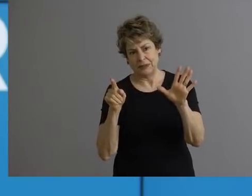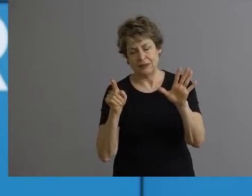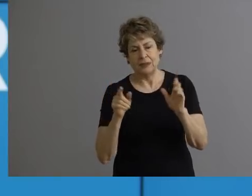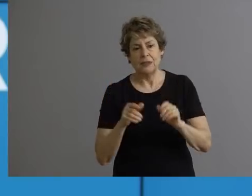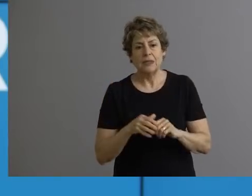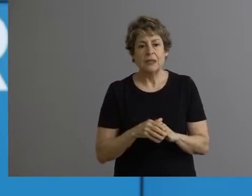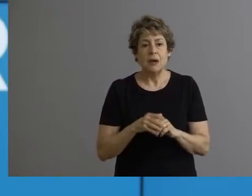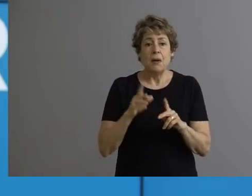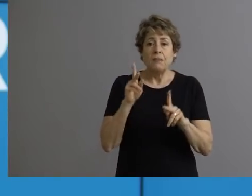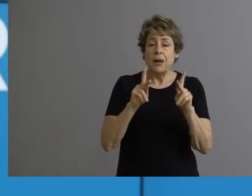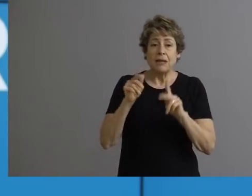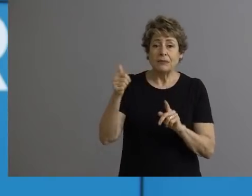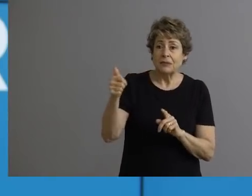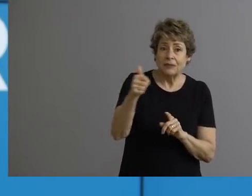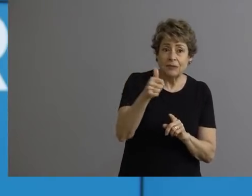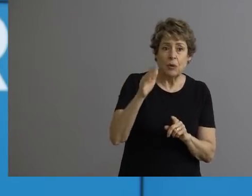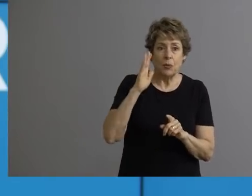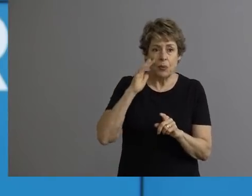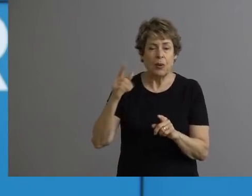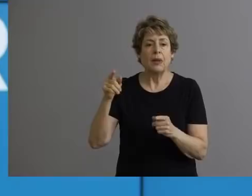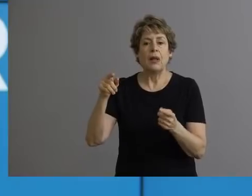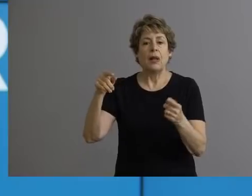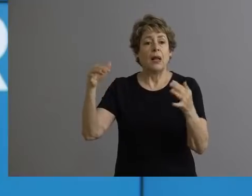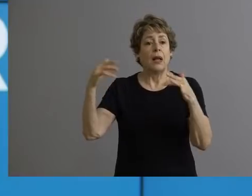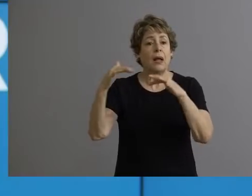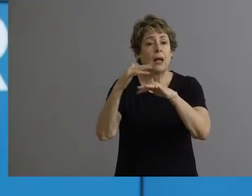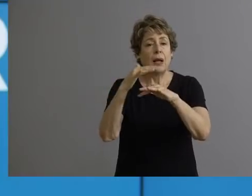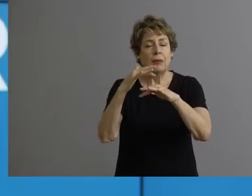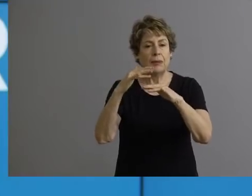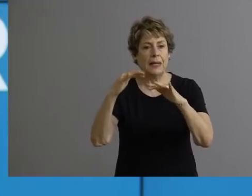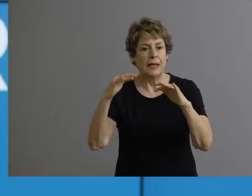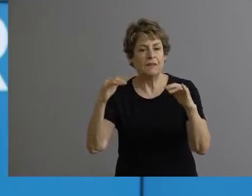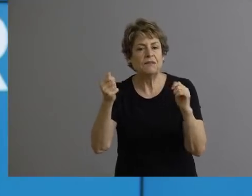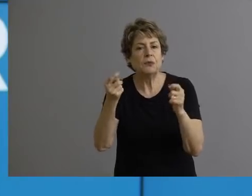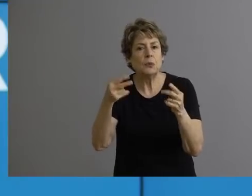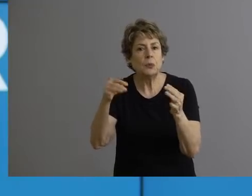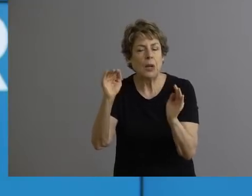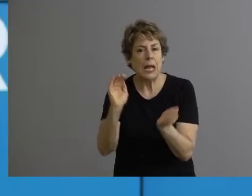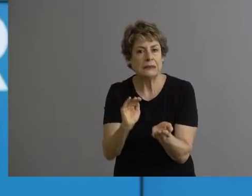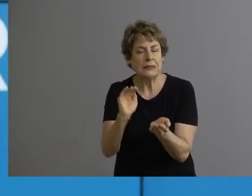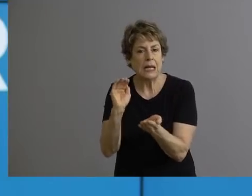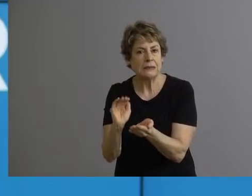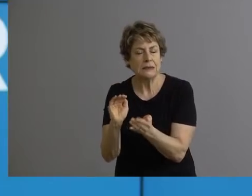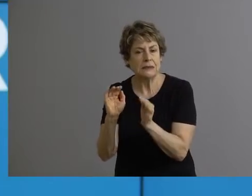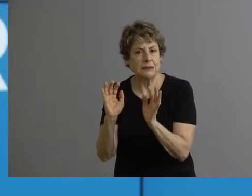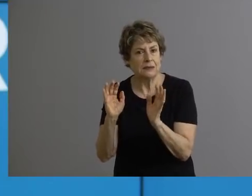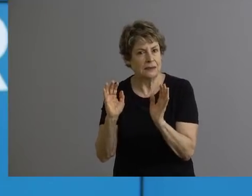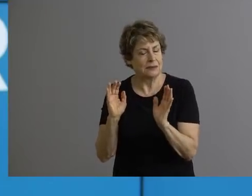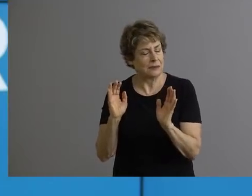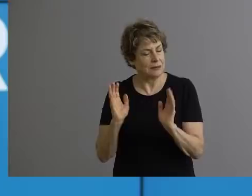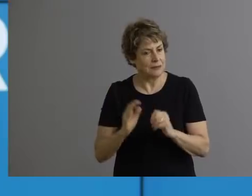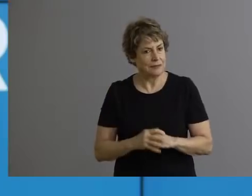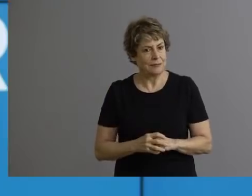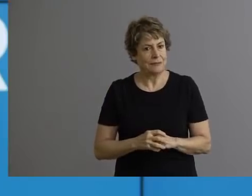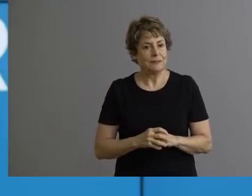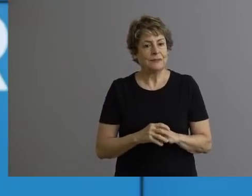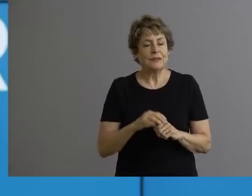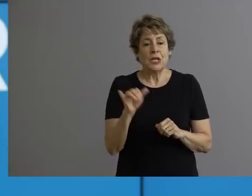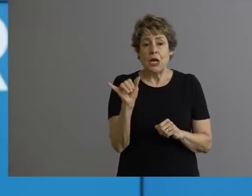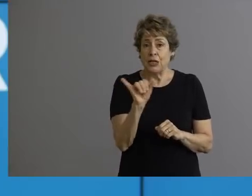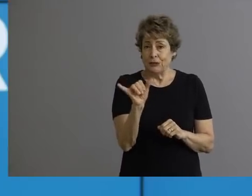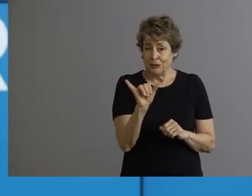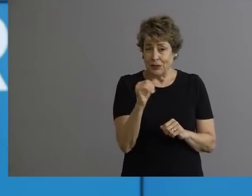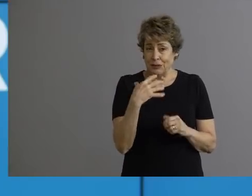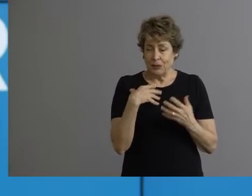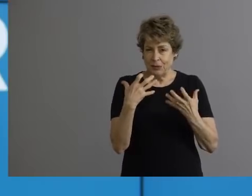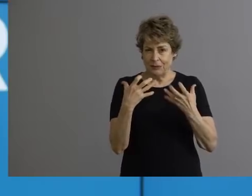to do that. I would also say, I mentioned that we're going to have more prescriptive guidance on some of the